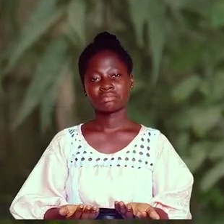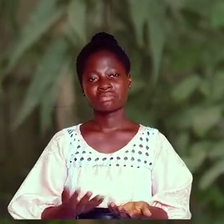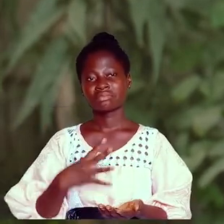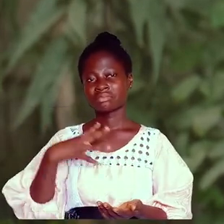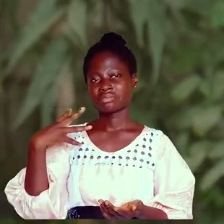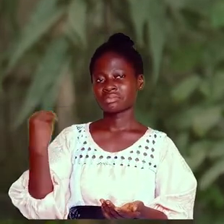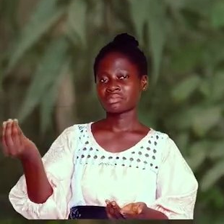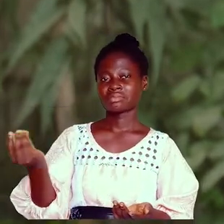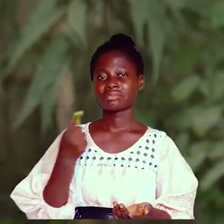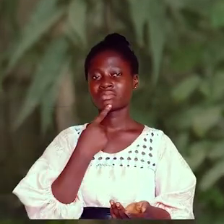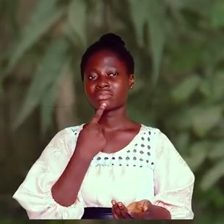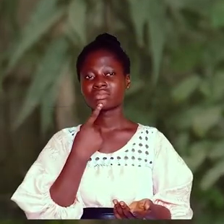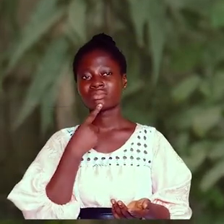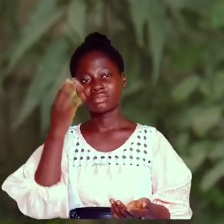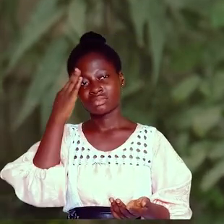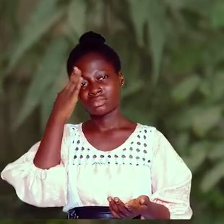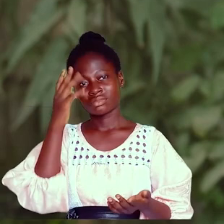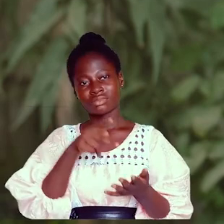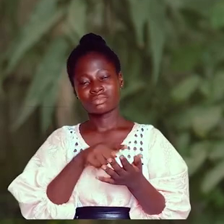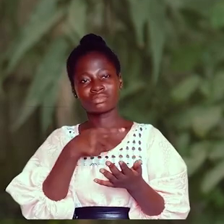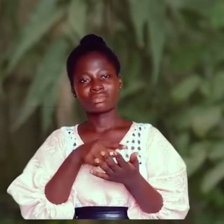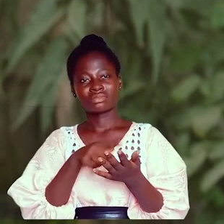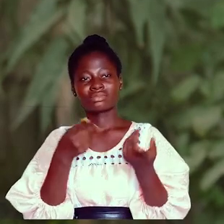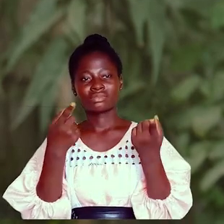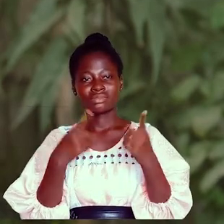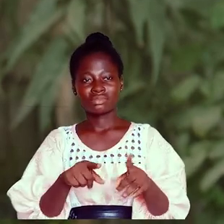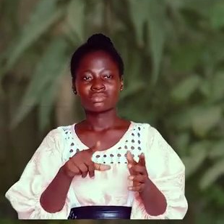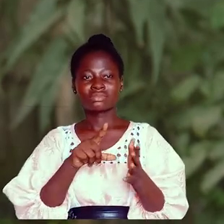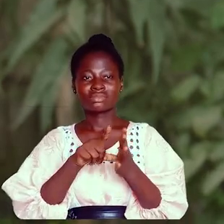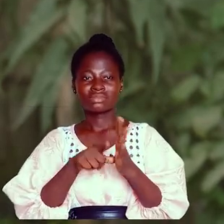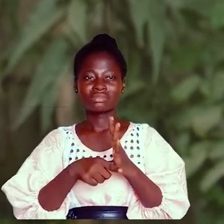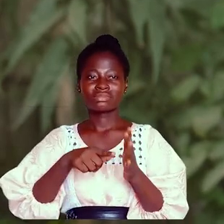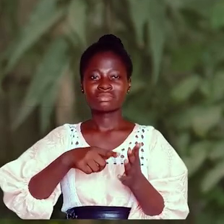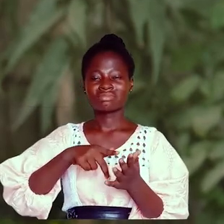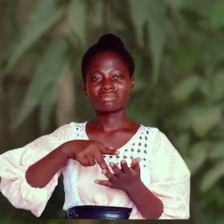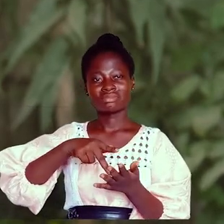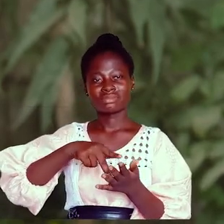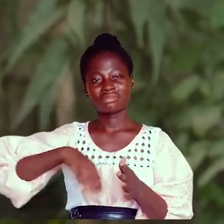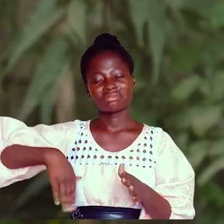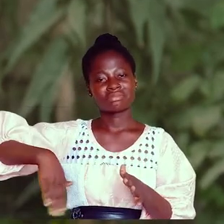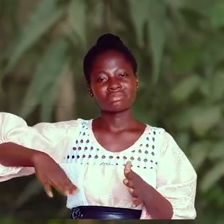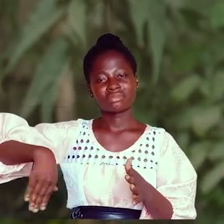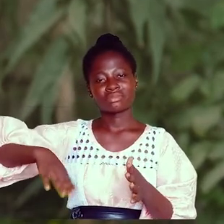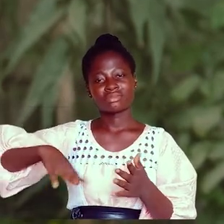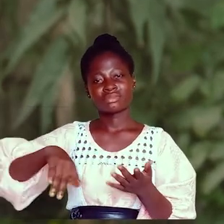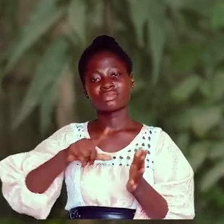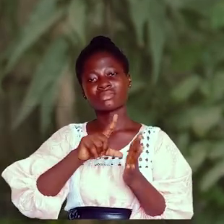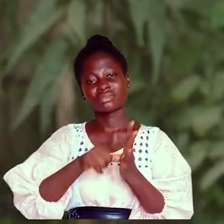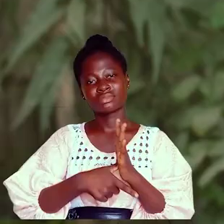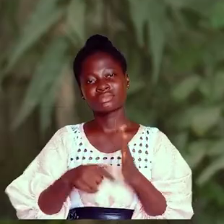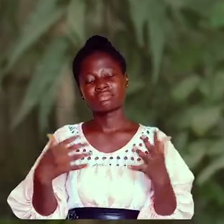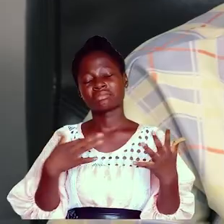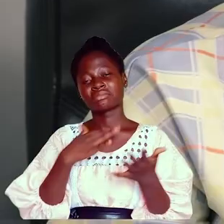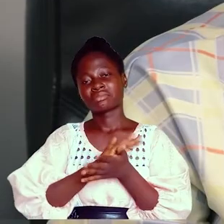got up, and then all I said was, I want to know when I'll be paid. And then they delayed the payment, and that's when I started